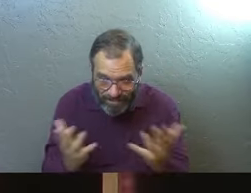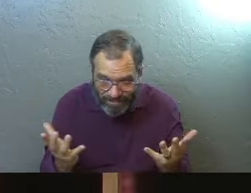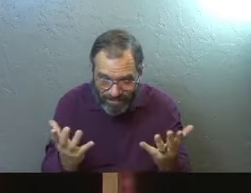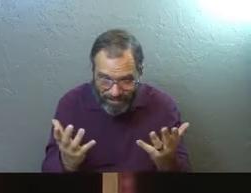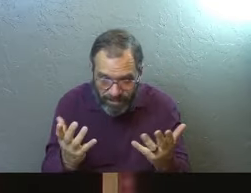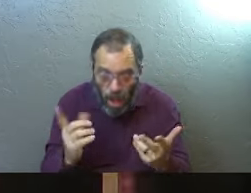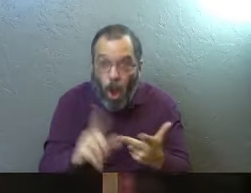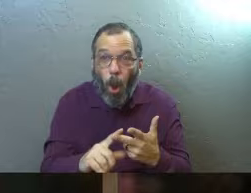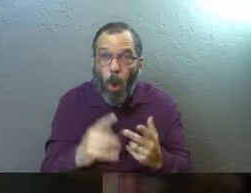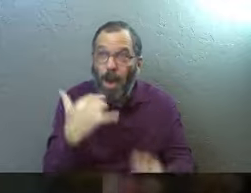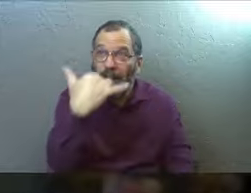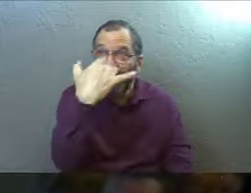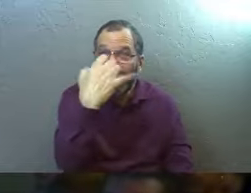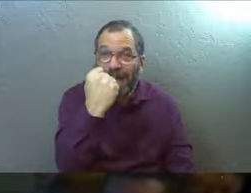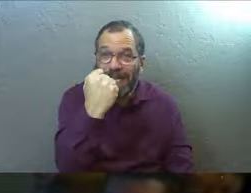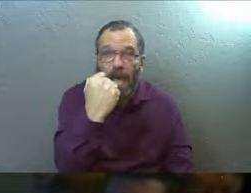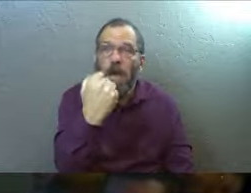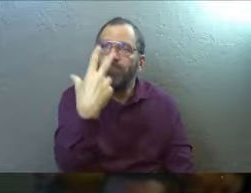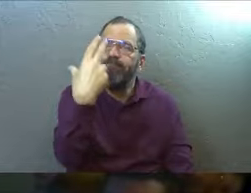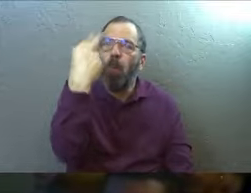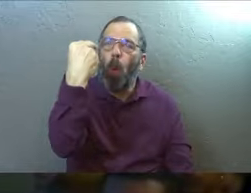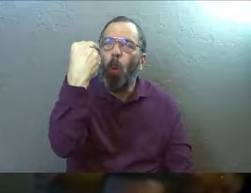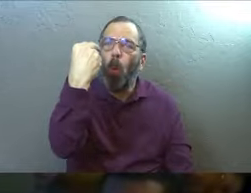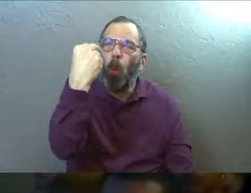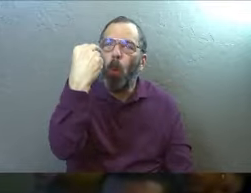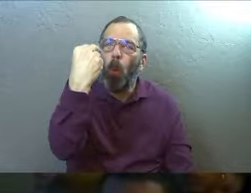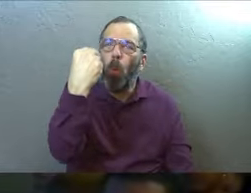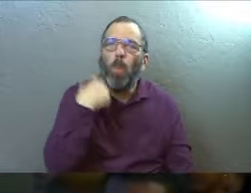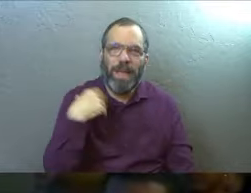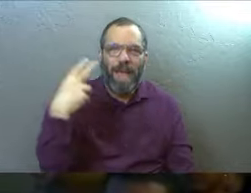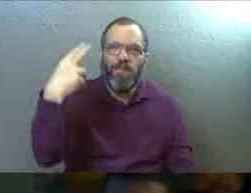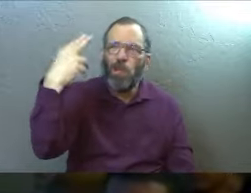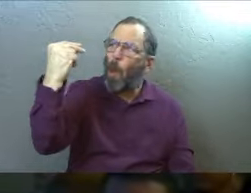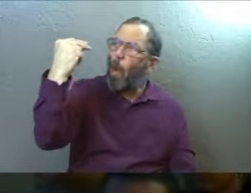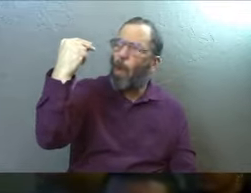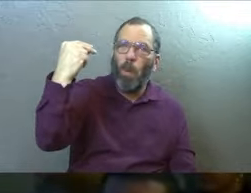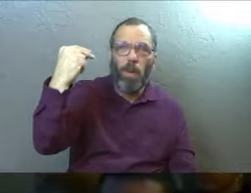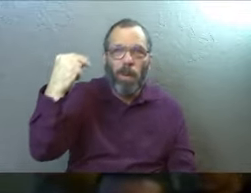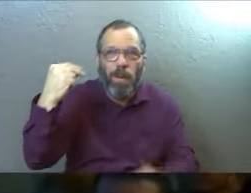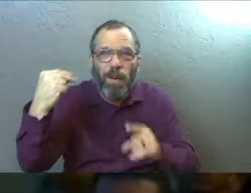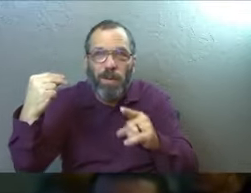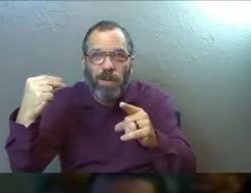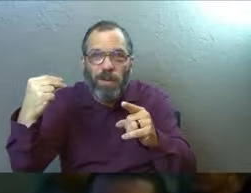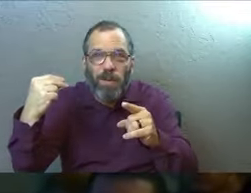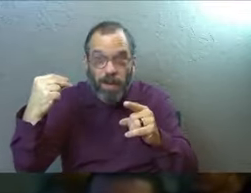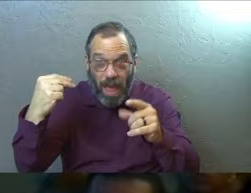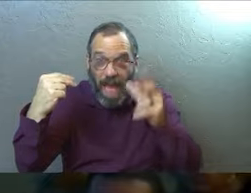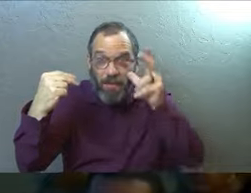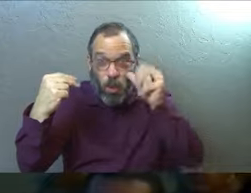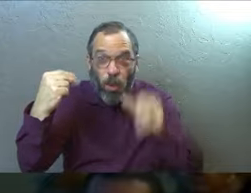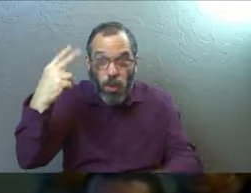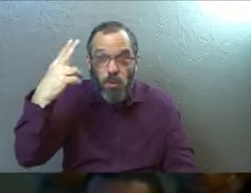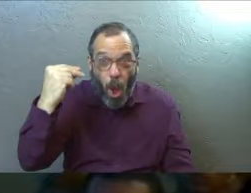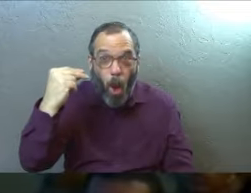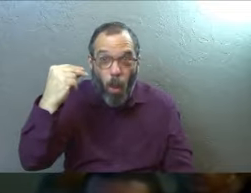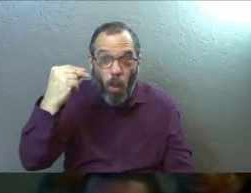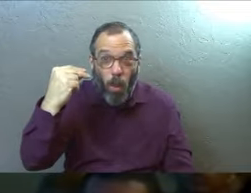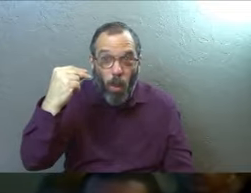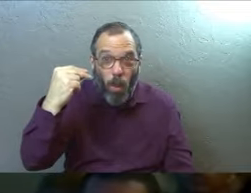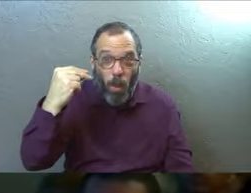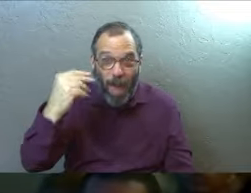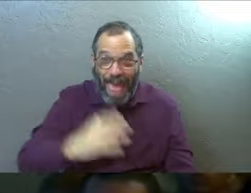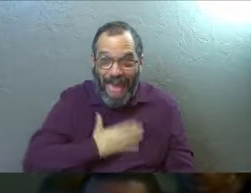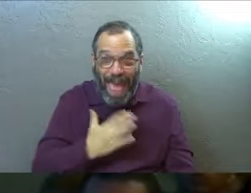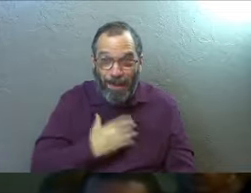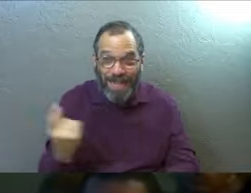Sometimes we don't get the yes answer from God. We get the no answer from God. Anybody here ever get the no answer from God? Was that always a